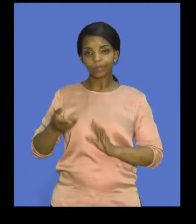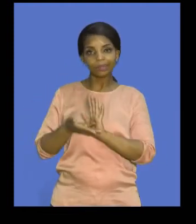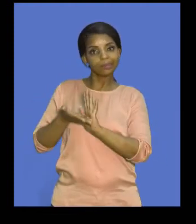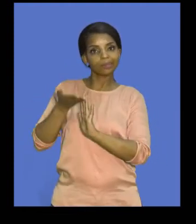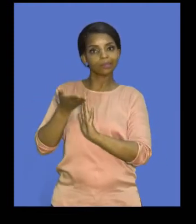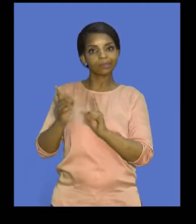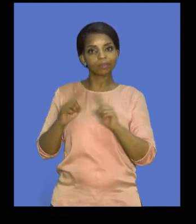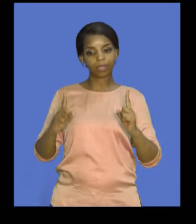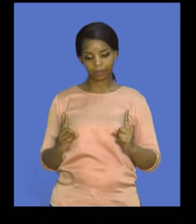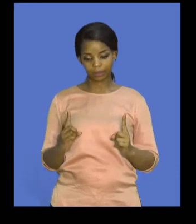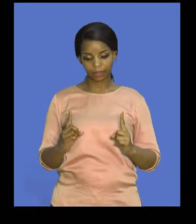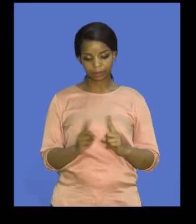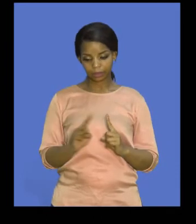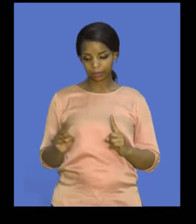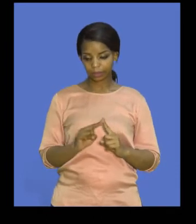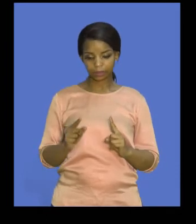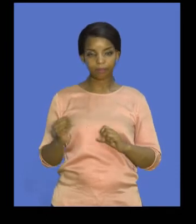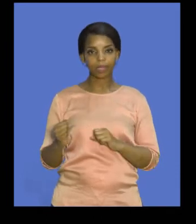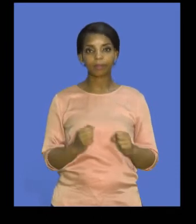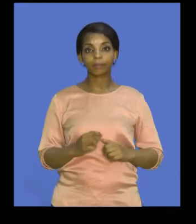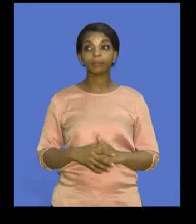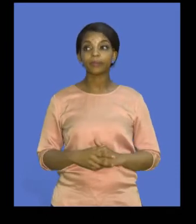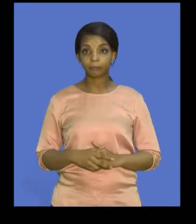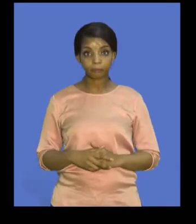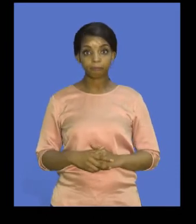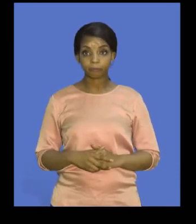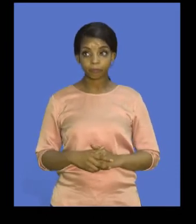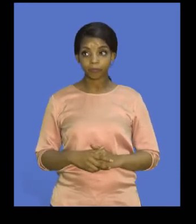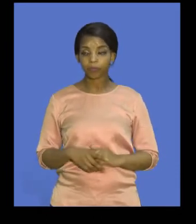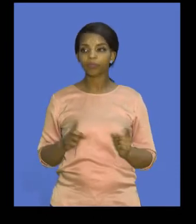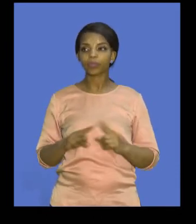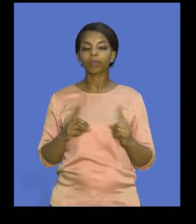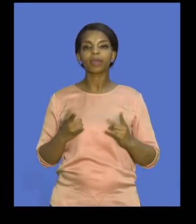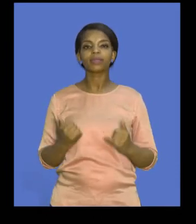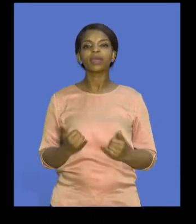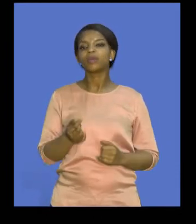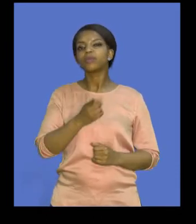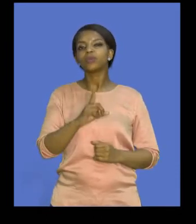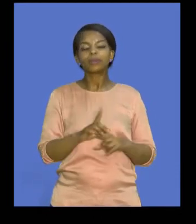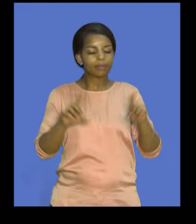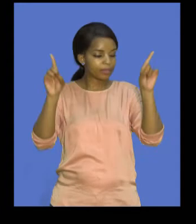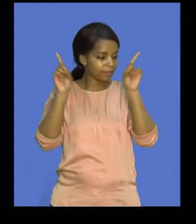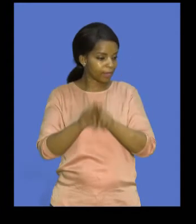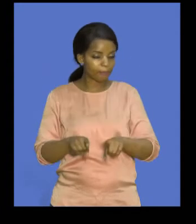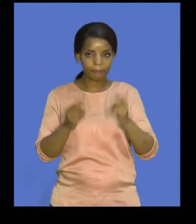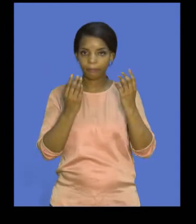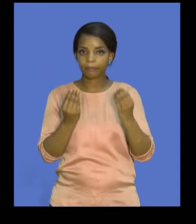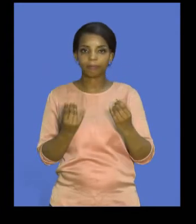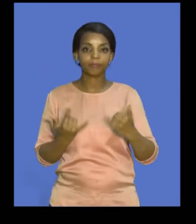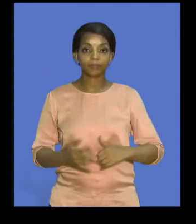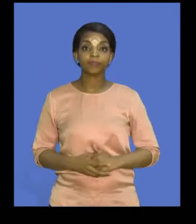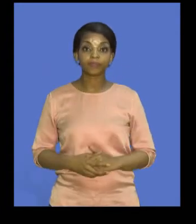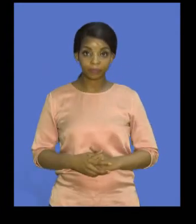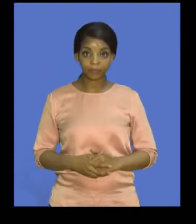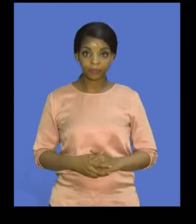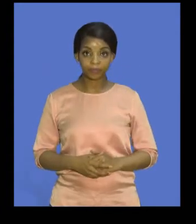magnitude of the electrostatic force also increases in the same proportion. This is what we emphasized, okay? Now, having said